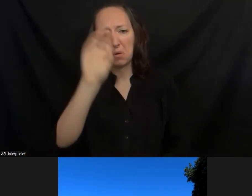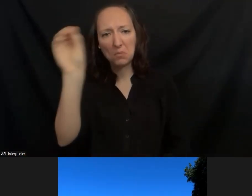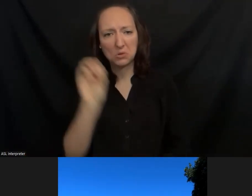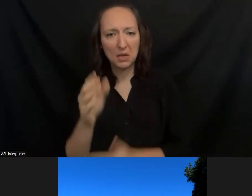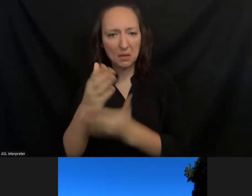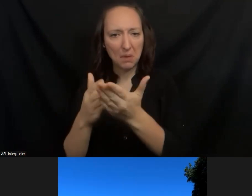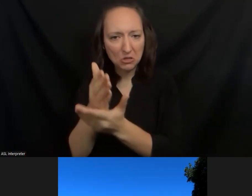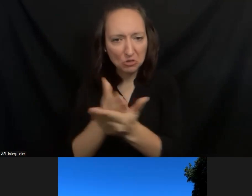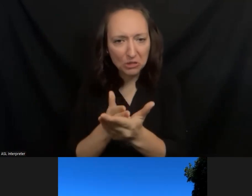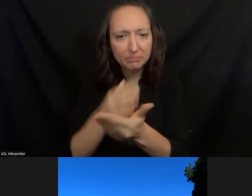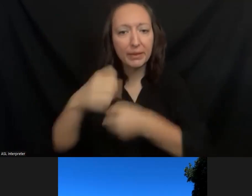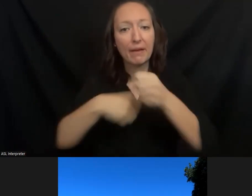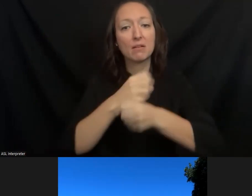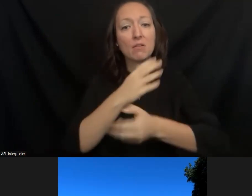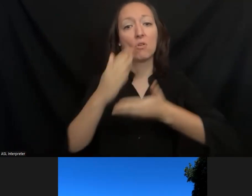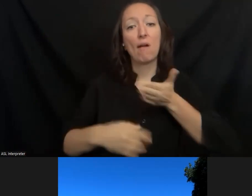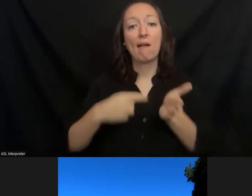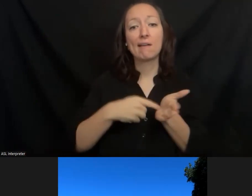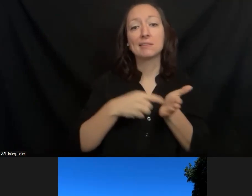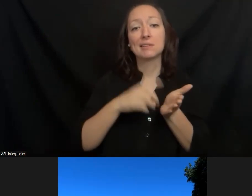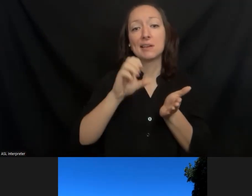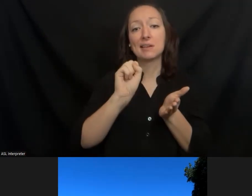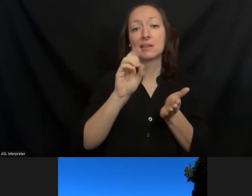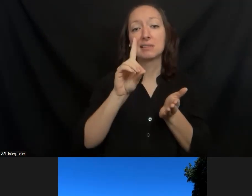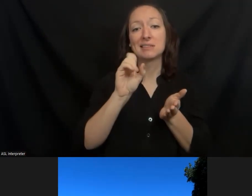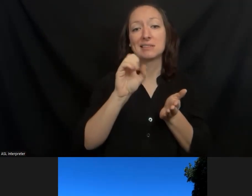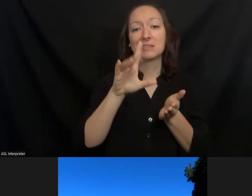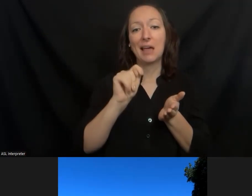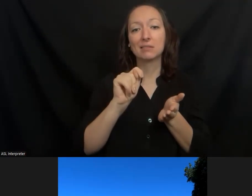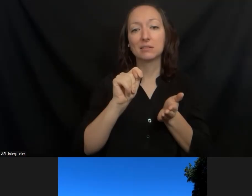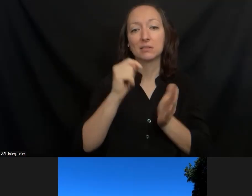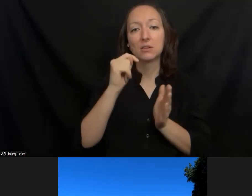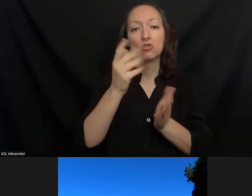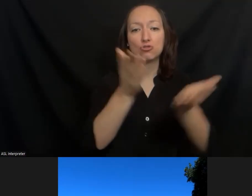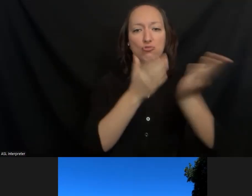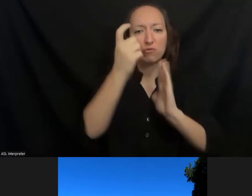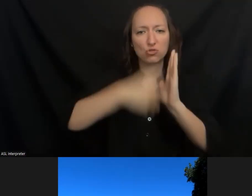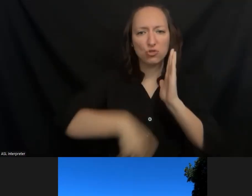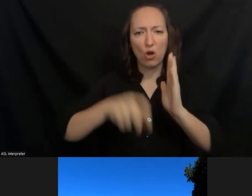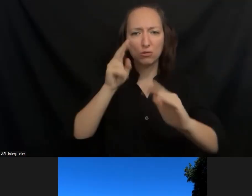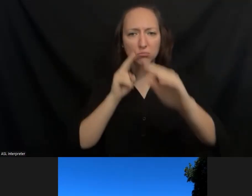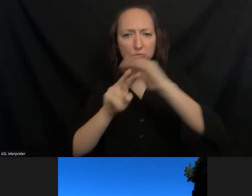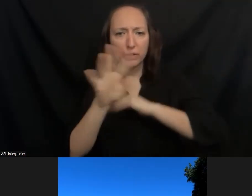$666,000 lower than the budget for the year, so more or less on target for what we had budgeted.